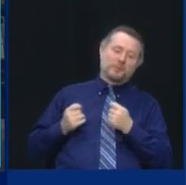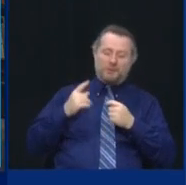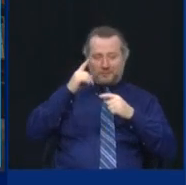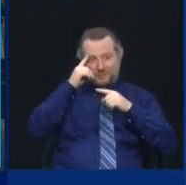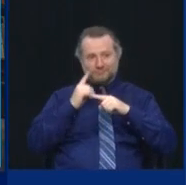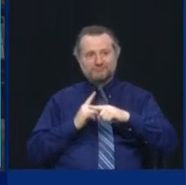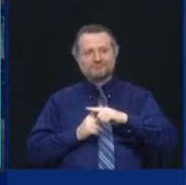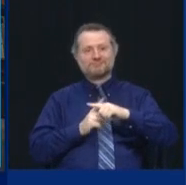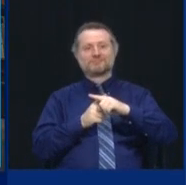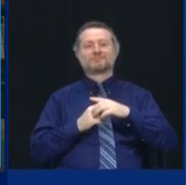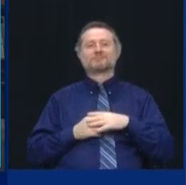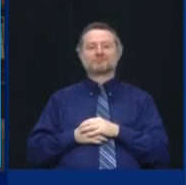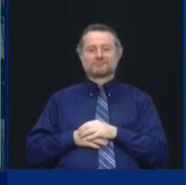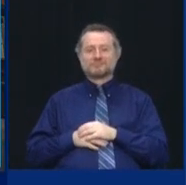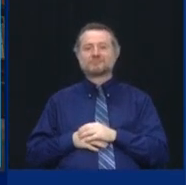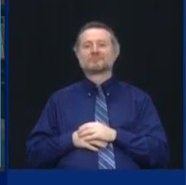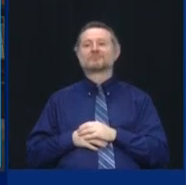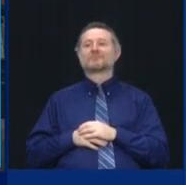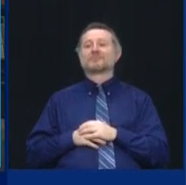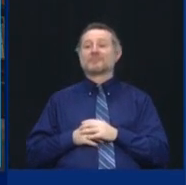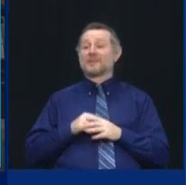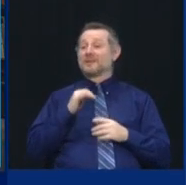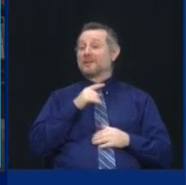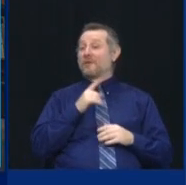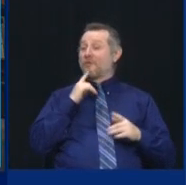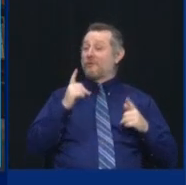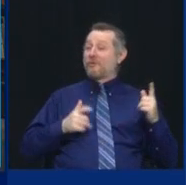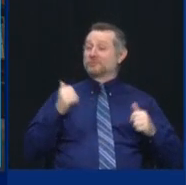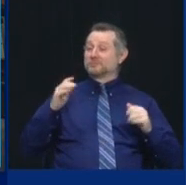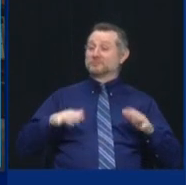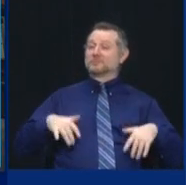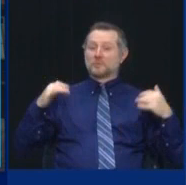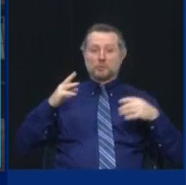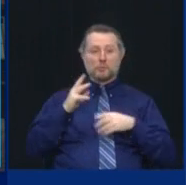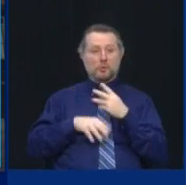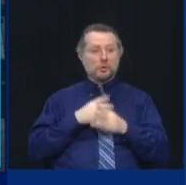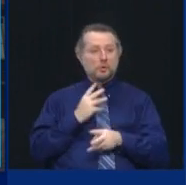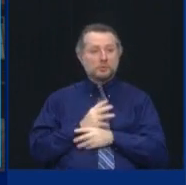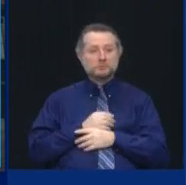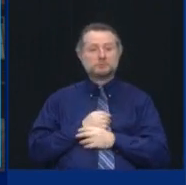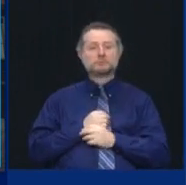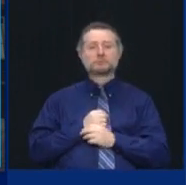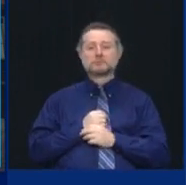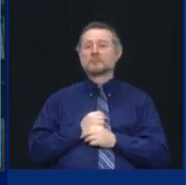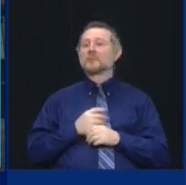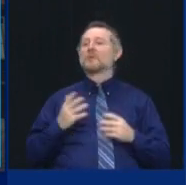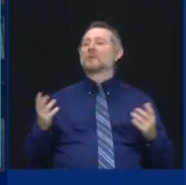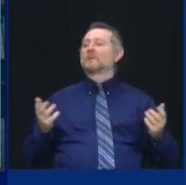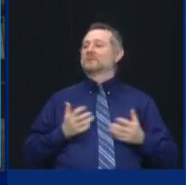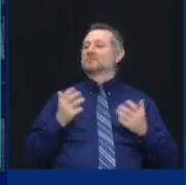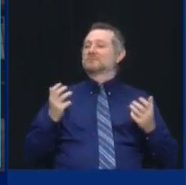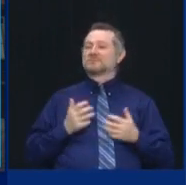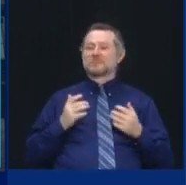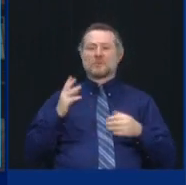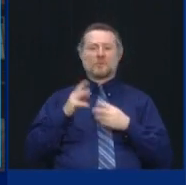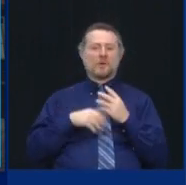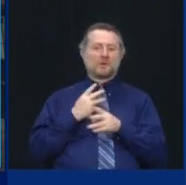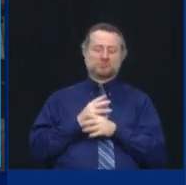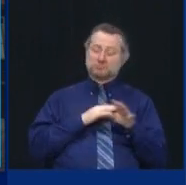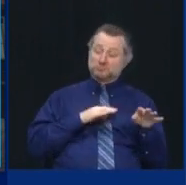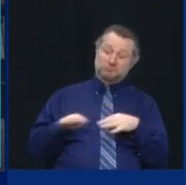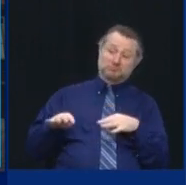that I want to make. The largest auditorium in the world, the biggest stage, built for